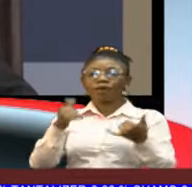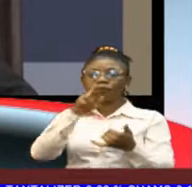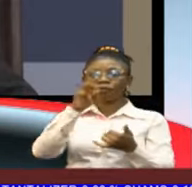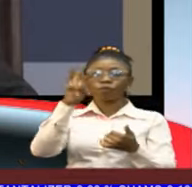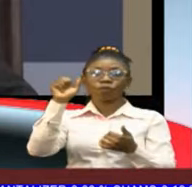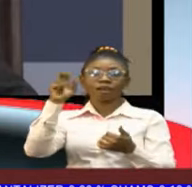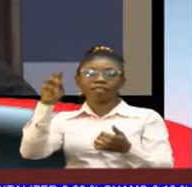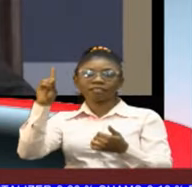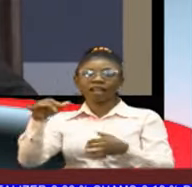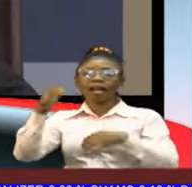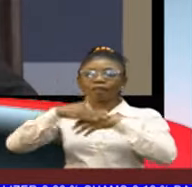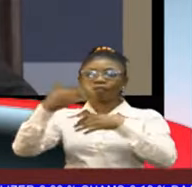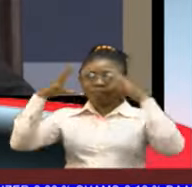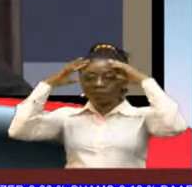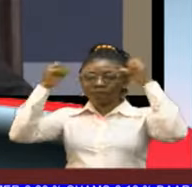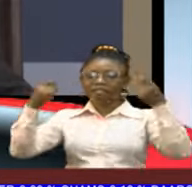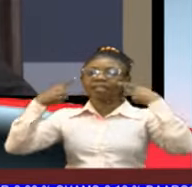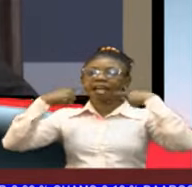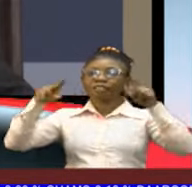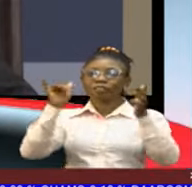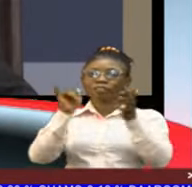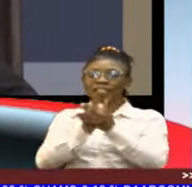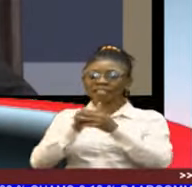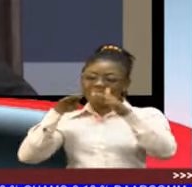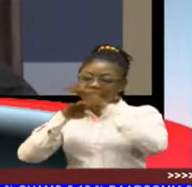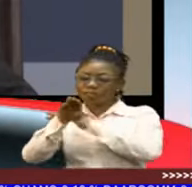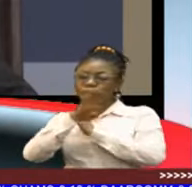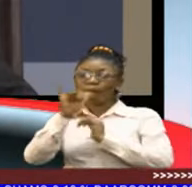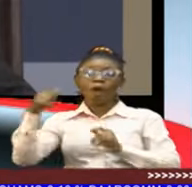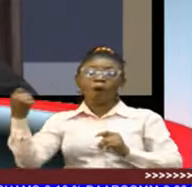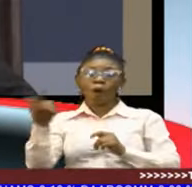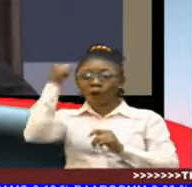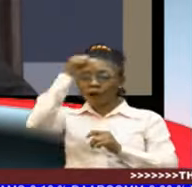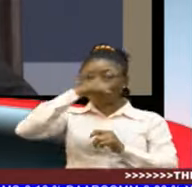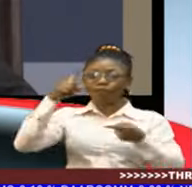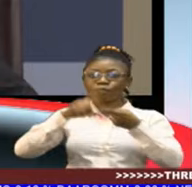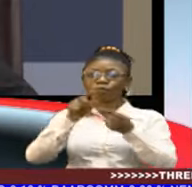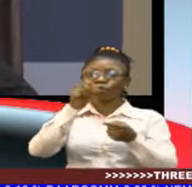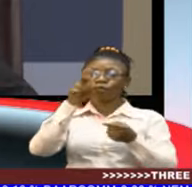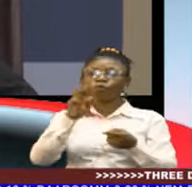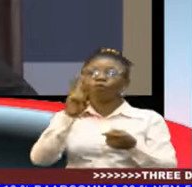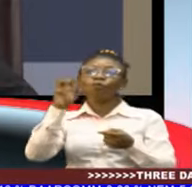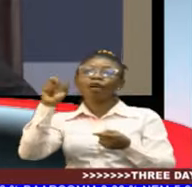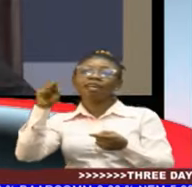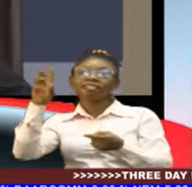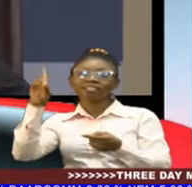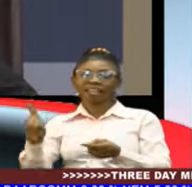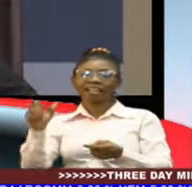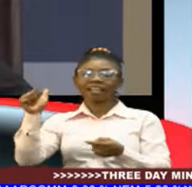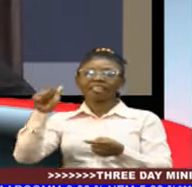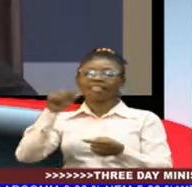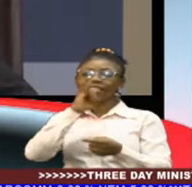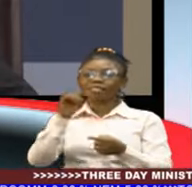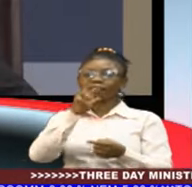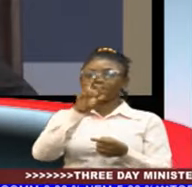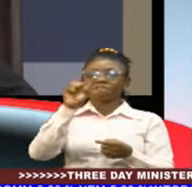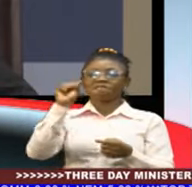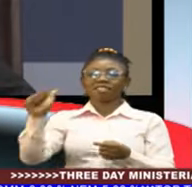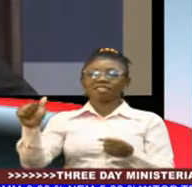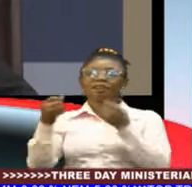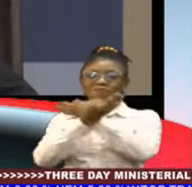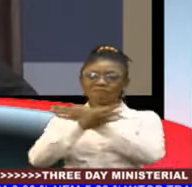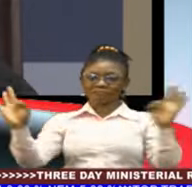President Paul Kagame announced that entry by all Africans into Rwanda is henceforth visa-free. Kolo